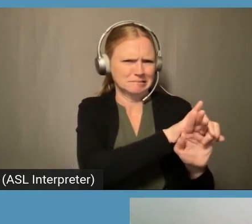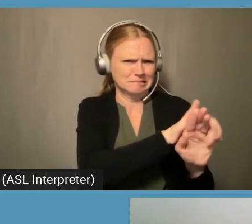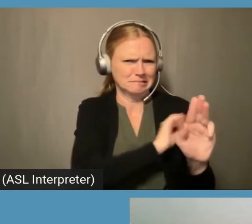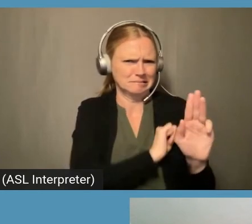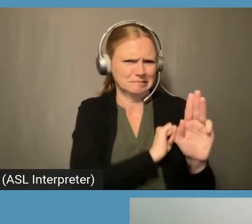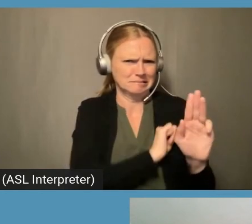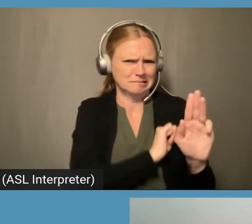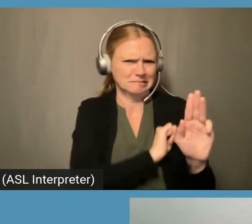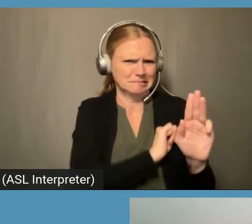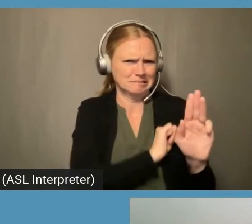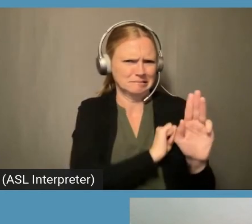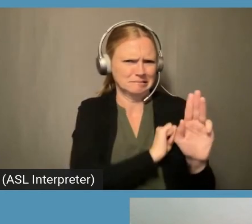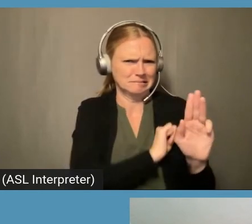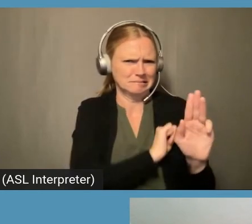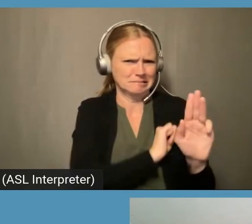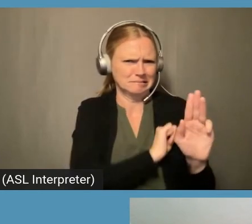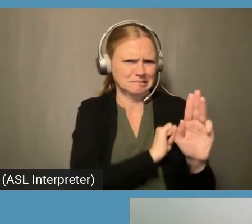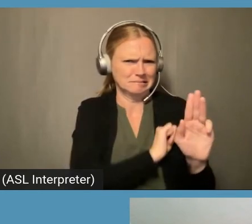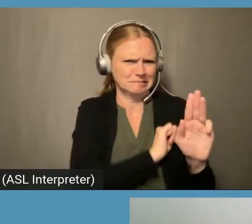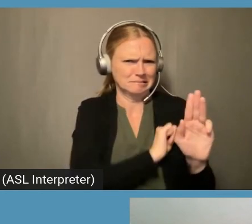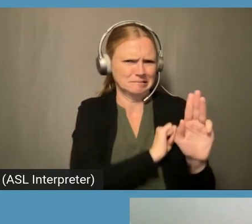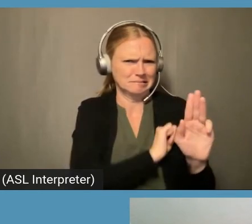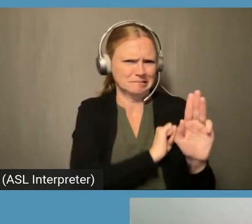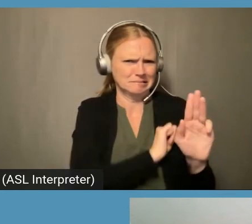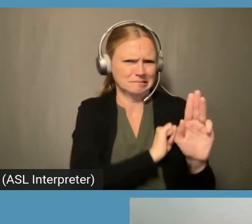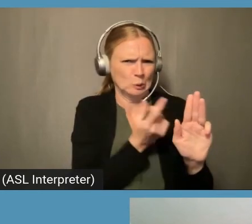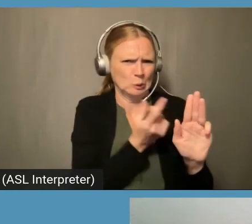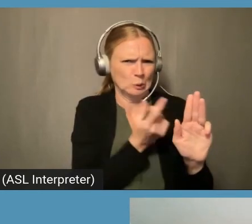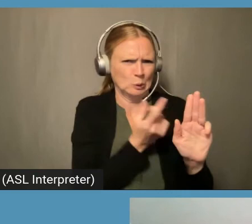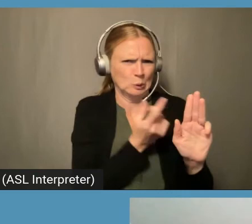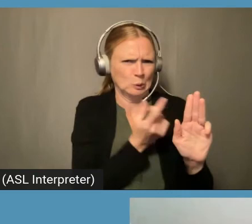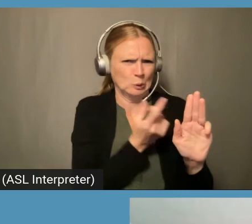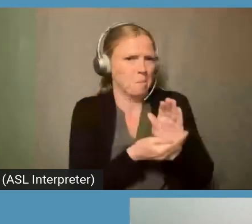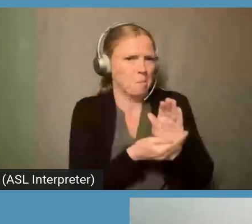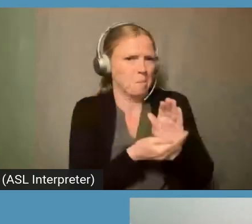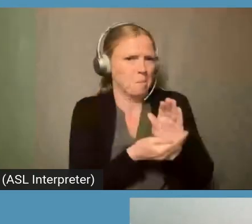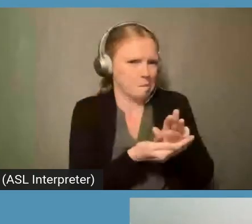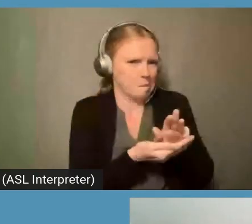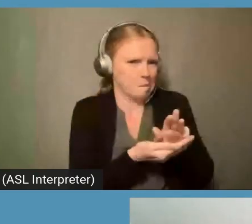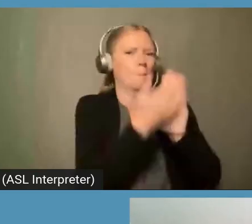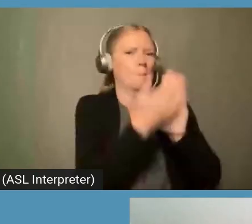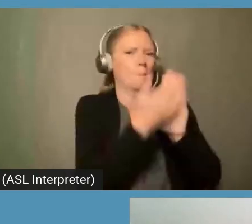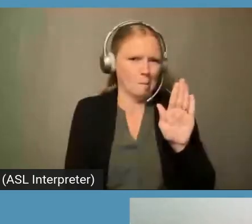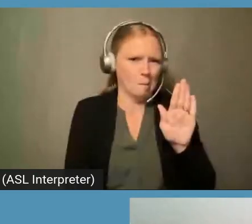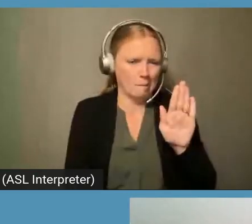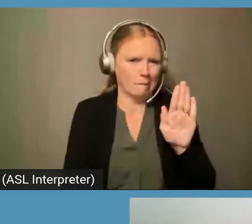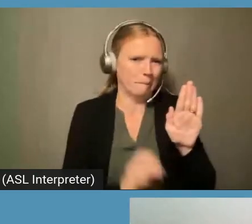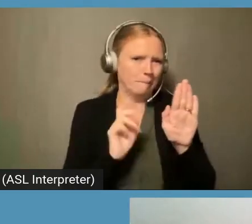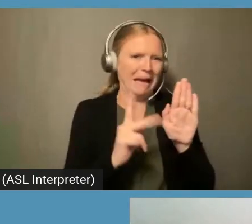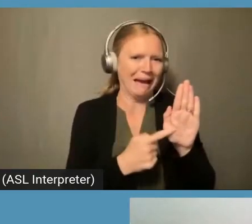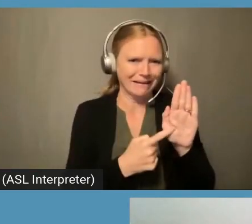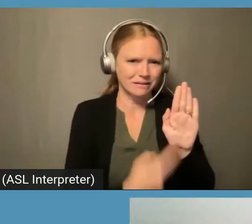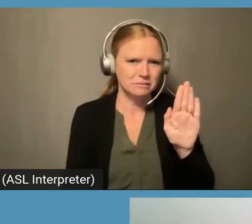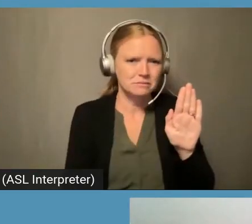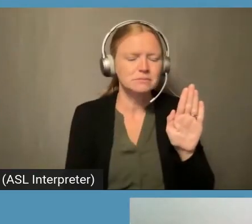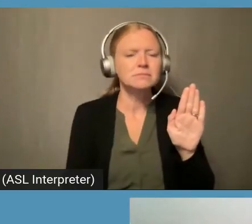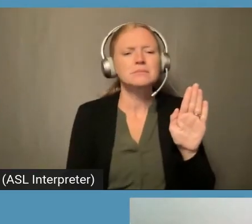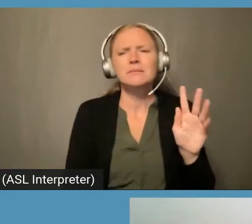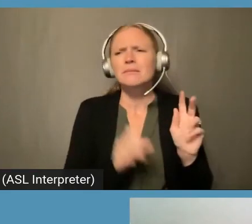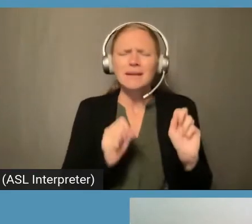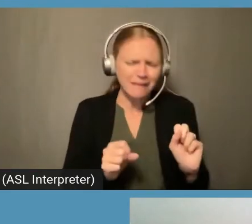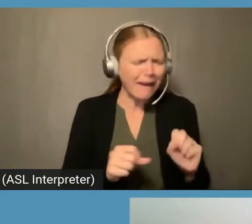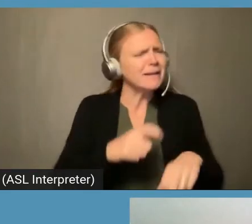this more workable? I can still look at it from this team approach and creating timeline and